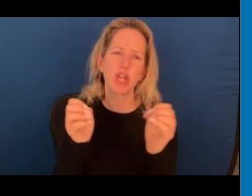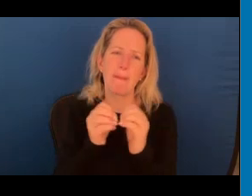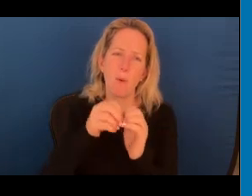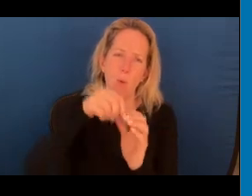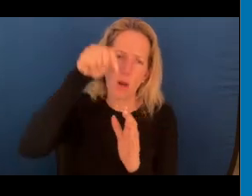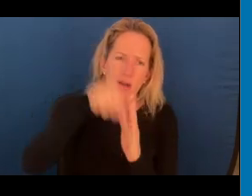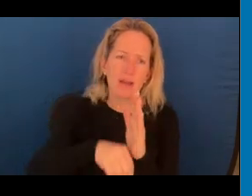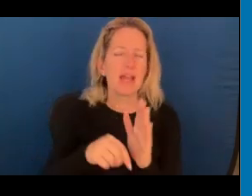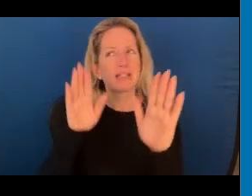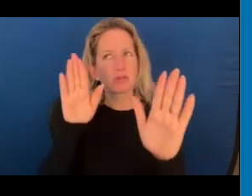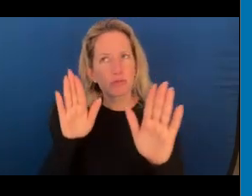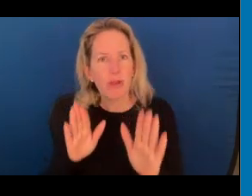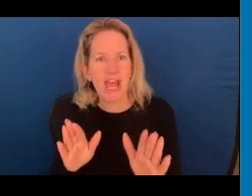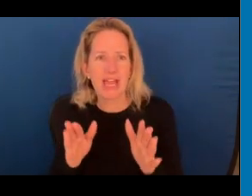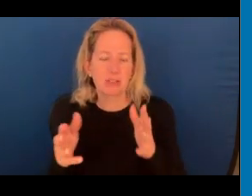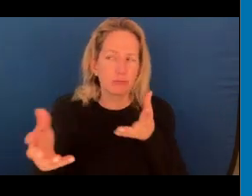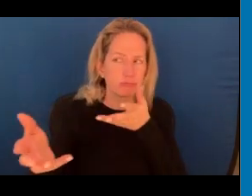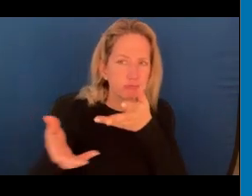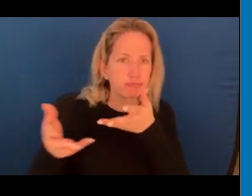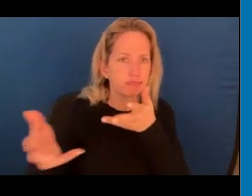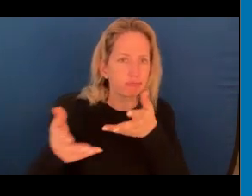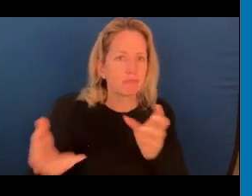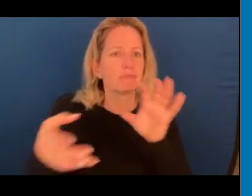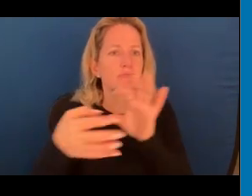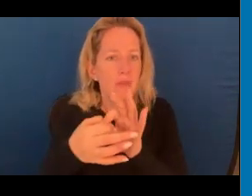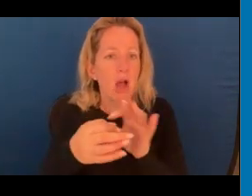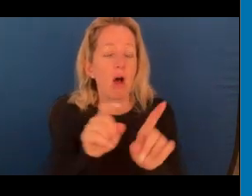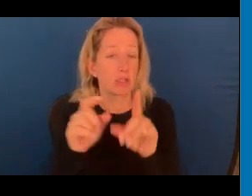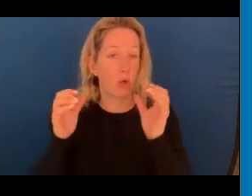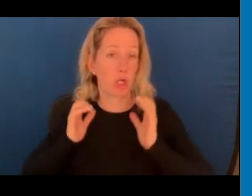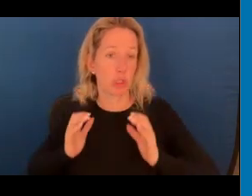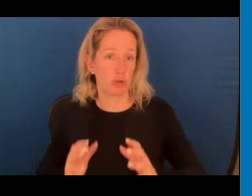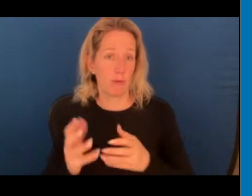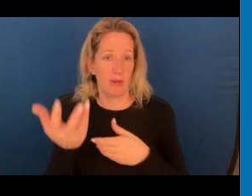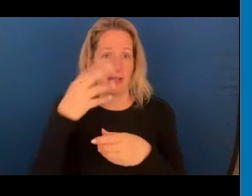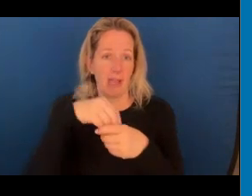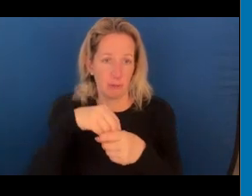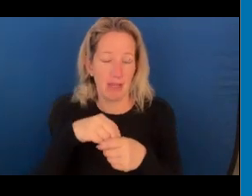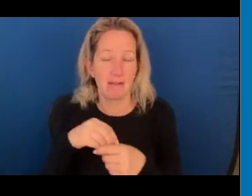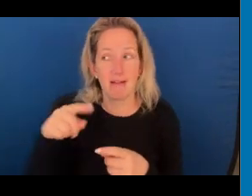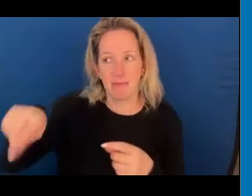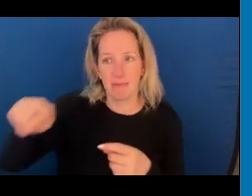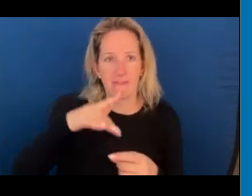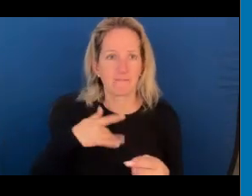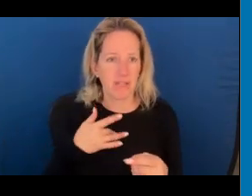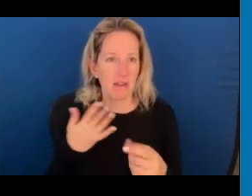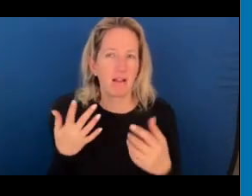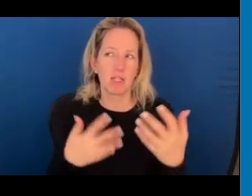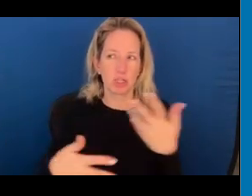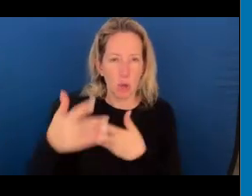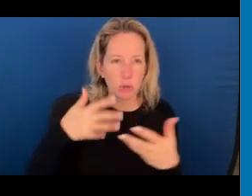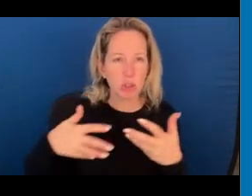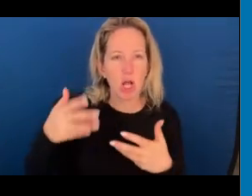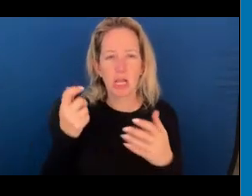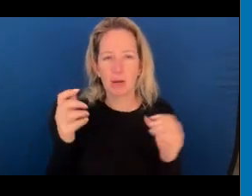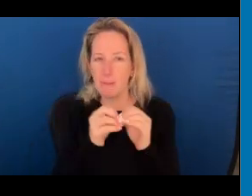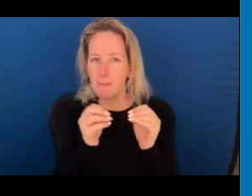in, and also consumer engagement. It gets them in a kind of social setting that they're a little bit more open to,